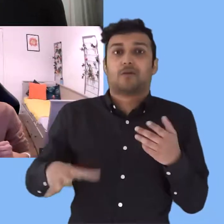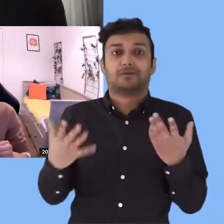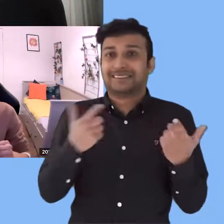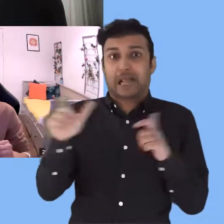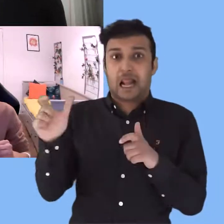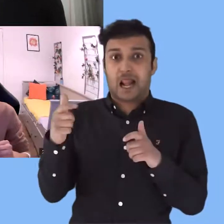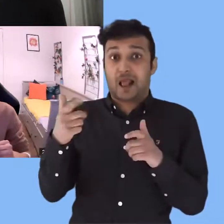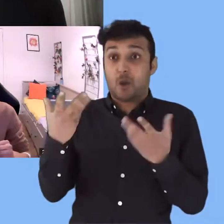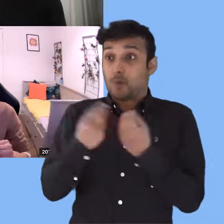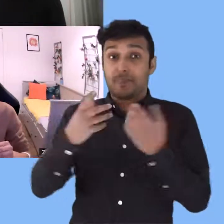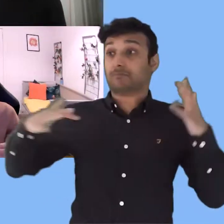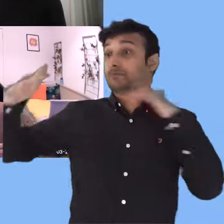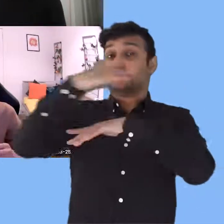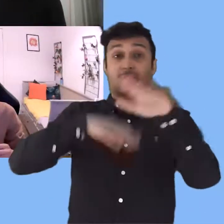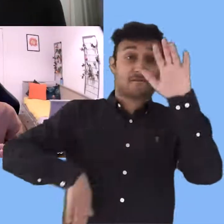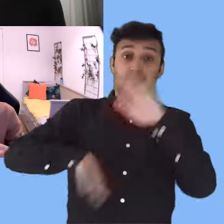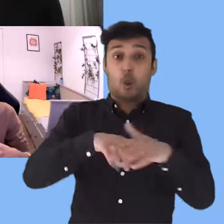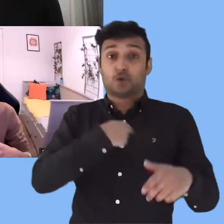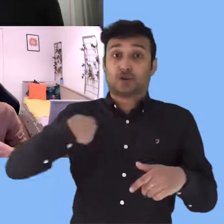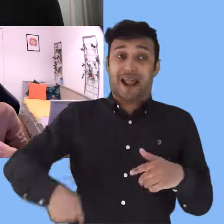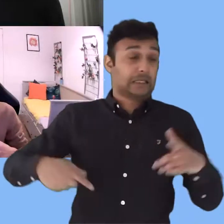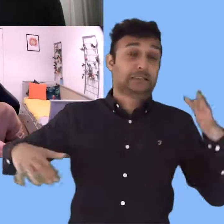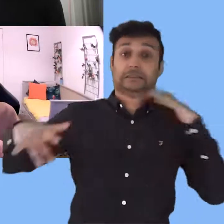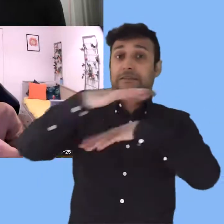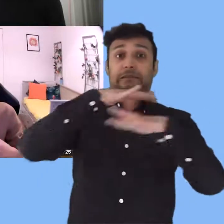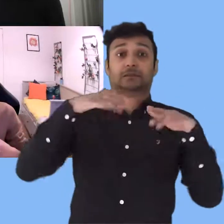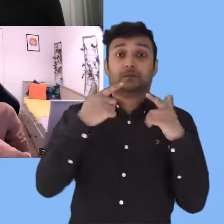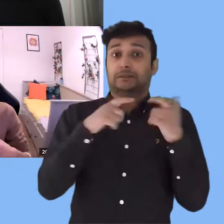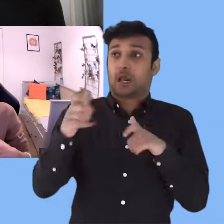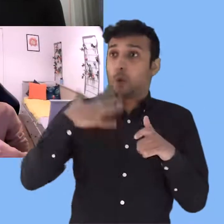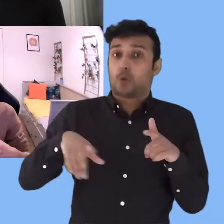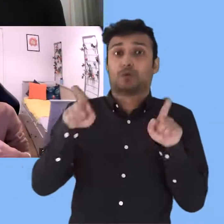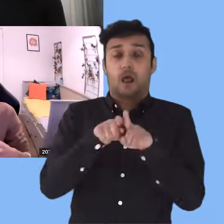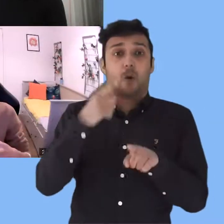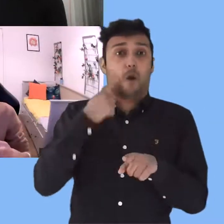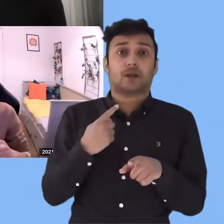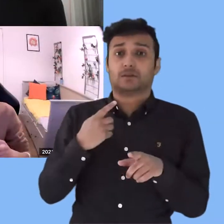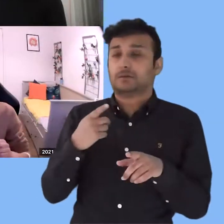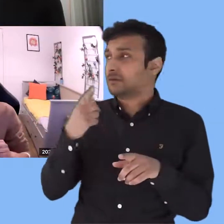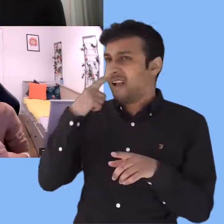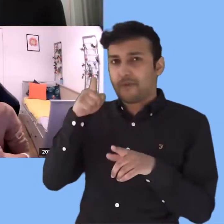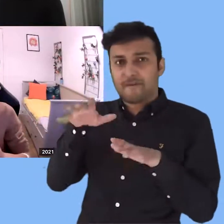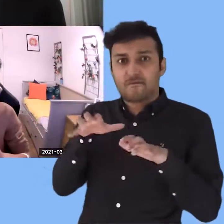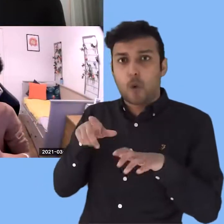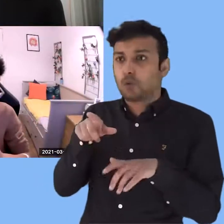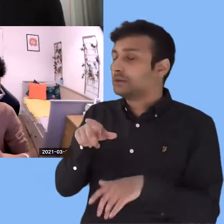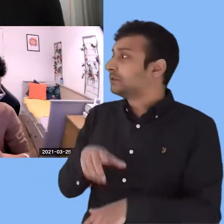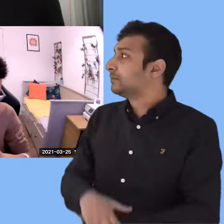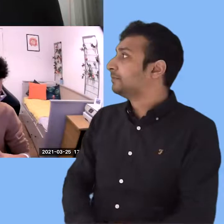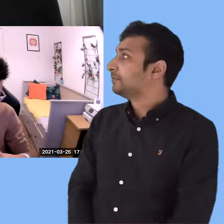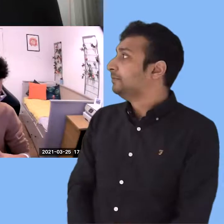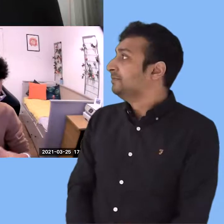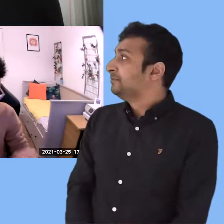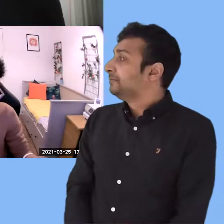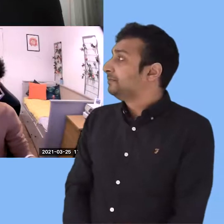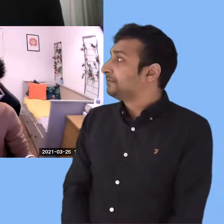No, now you're frozen. Okay. I think it really speaks to, though, how whiteness and white